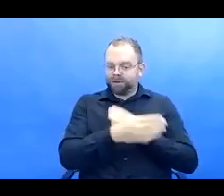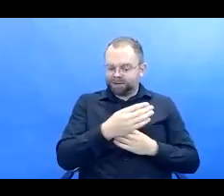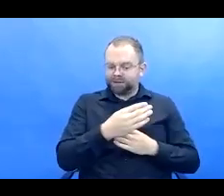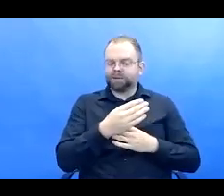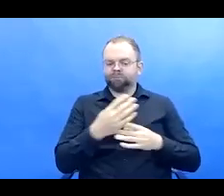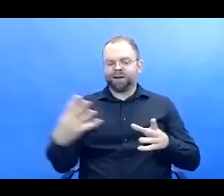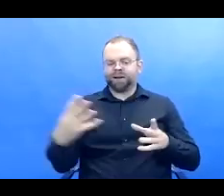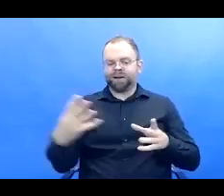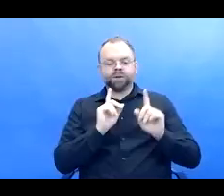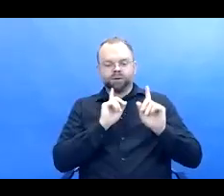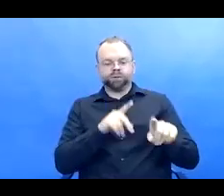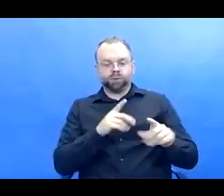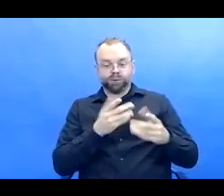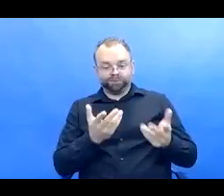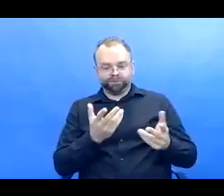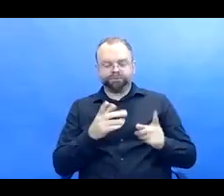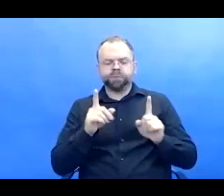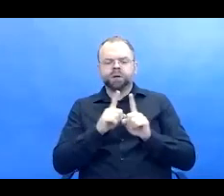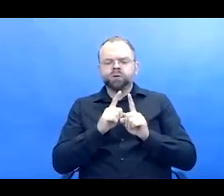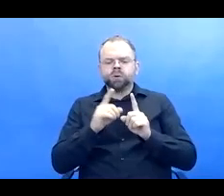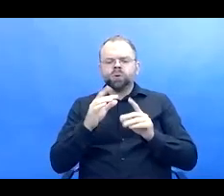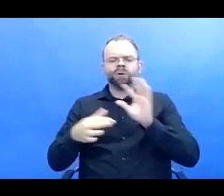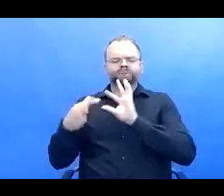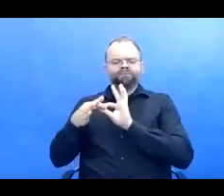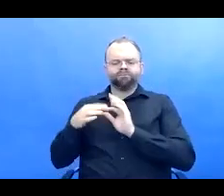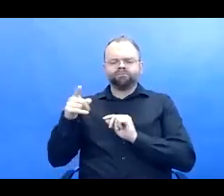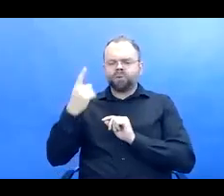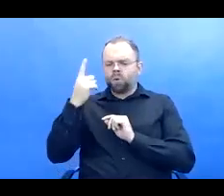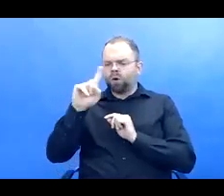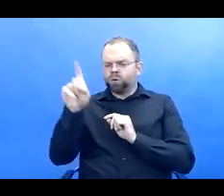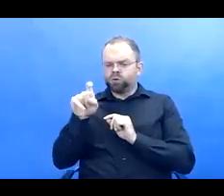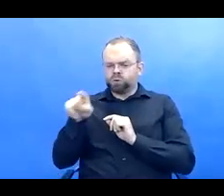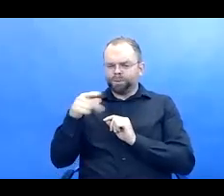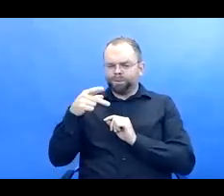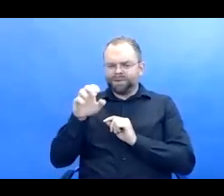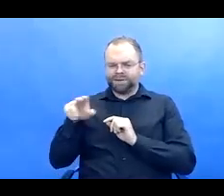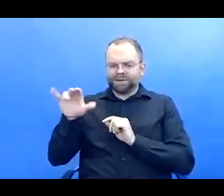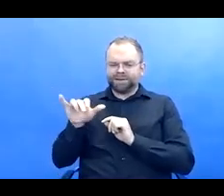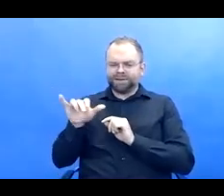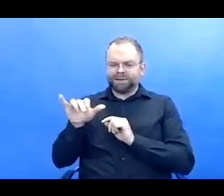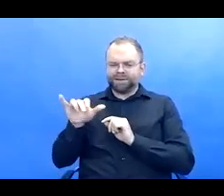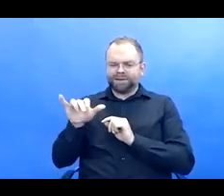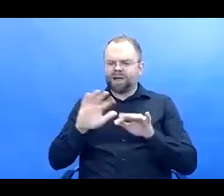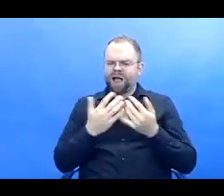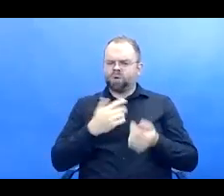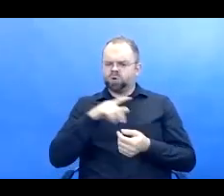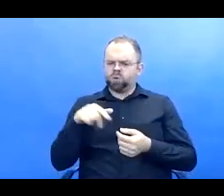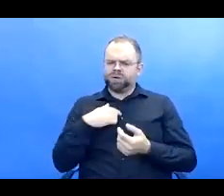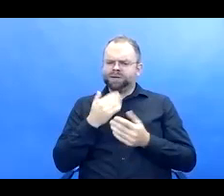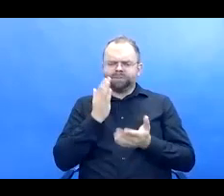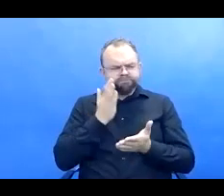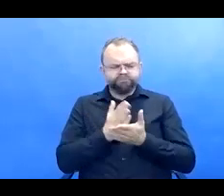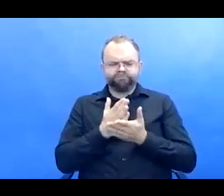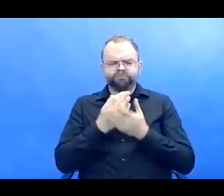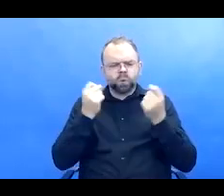how are we going to really understand and learn what's really working to support countries in terms